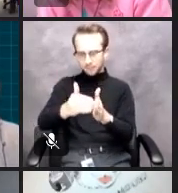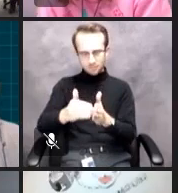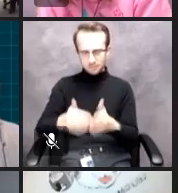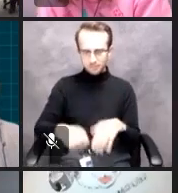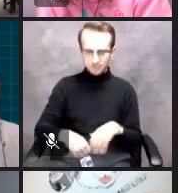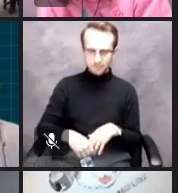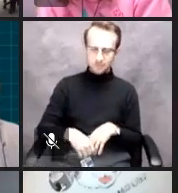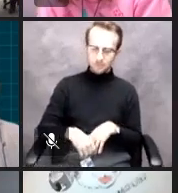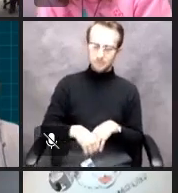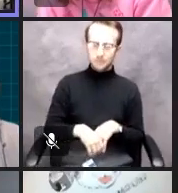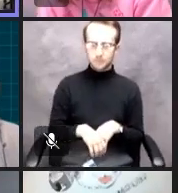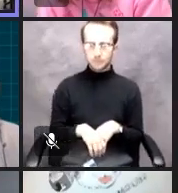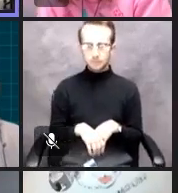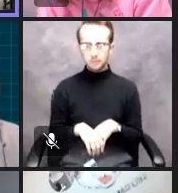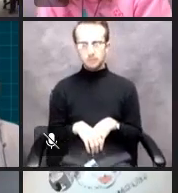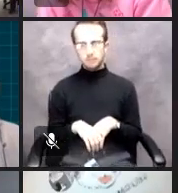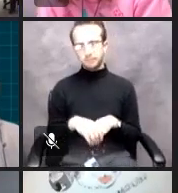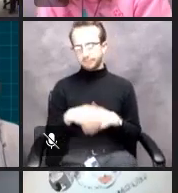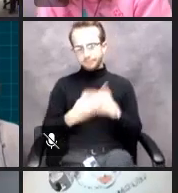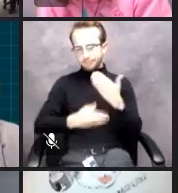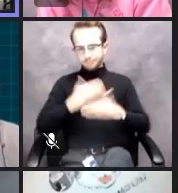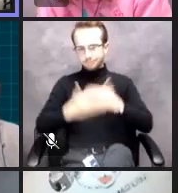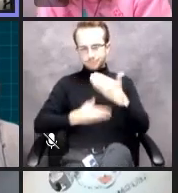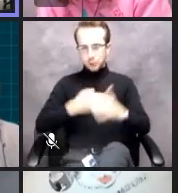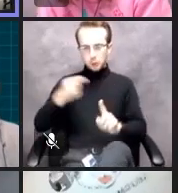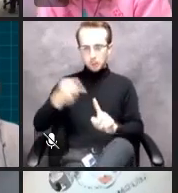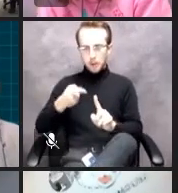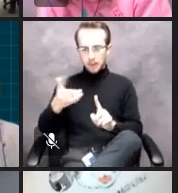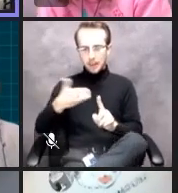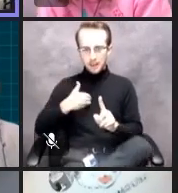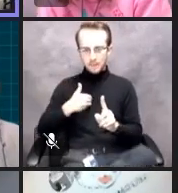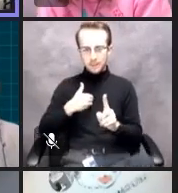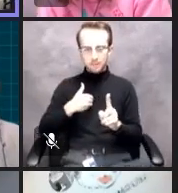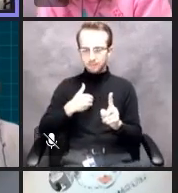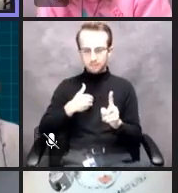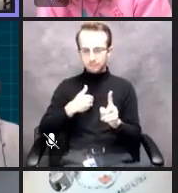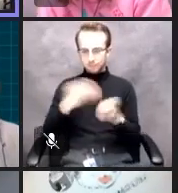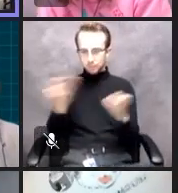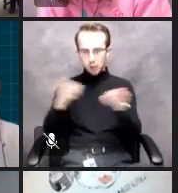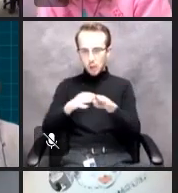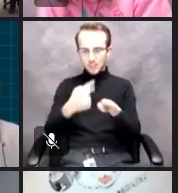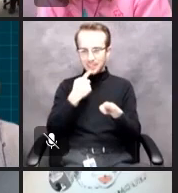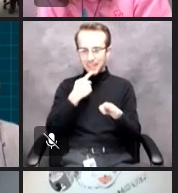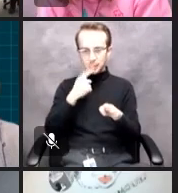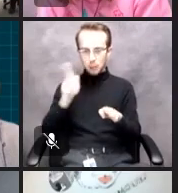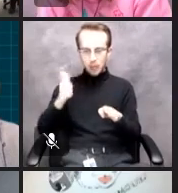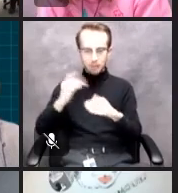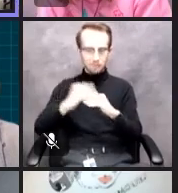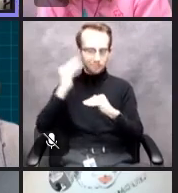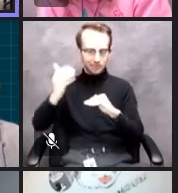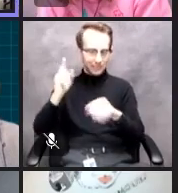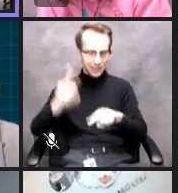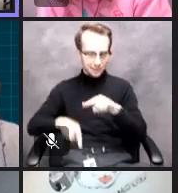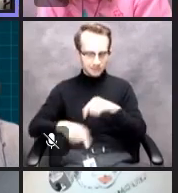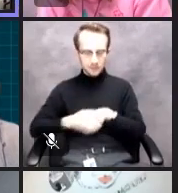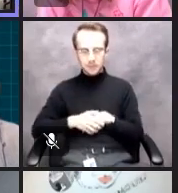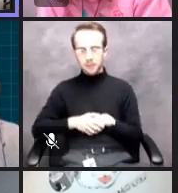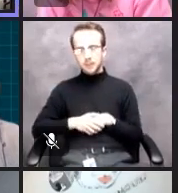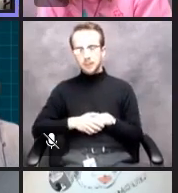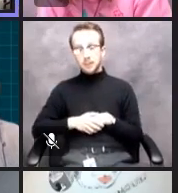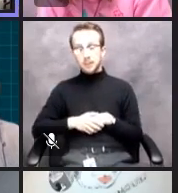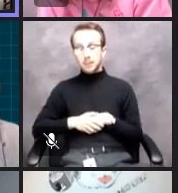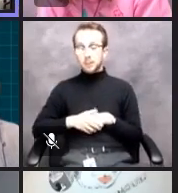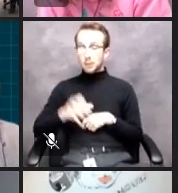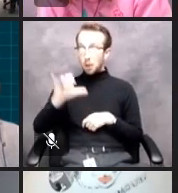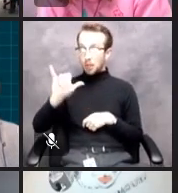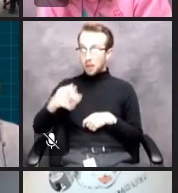to a point where they drop the curtain on that and say it's too late. But so, the pre-filing did allow